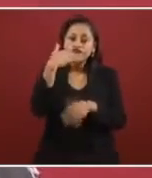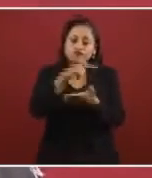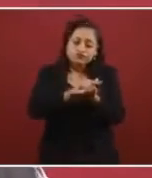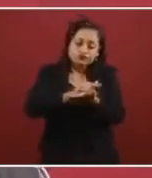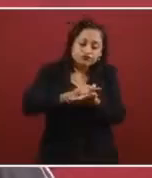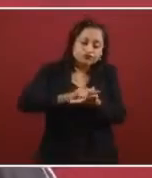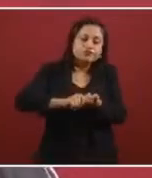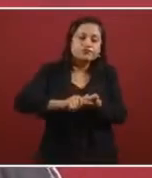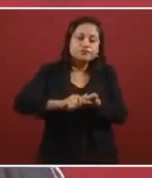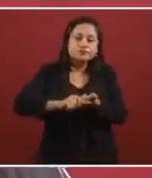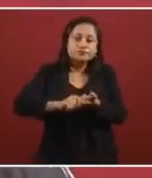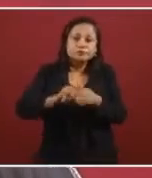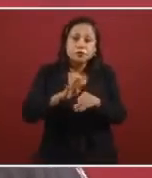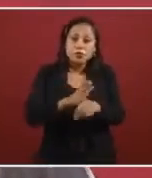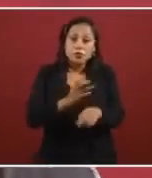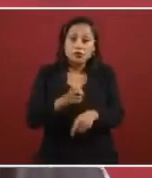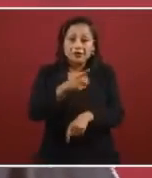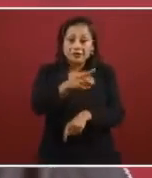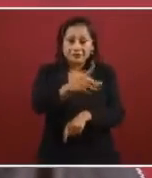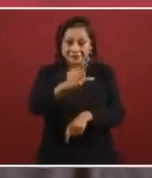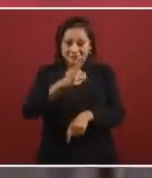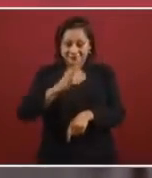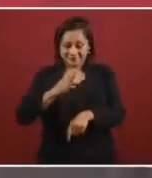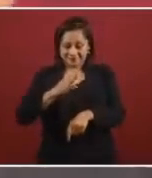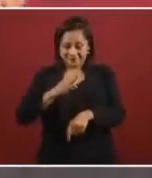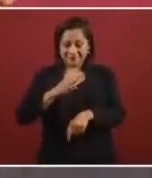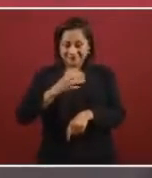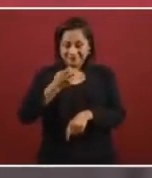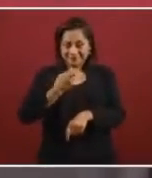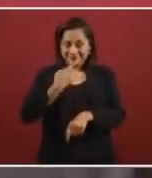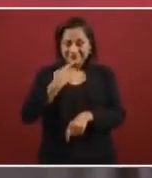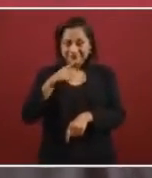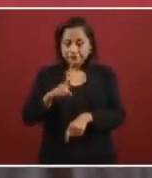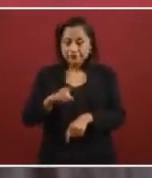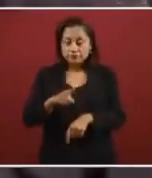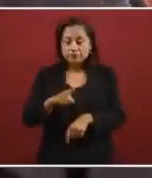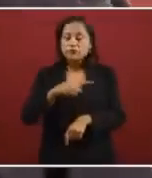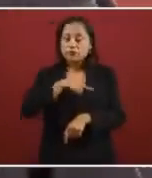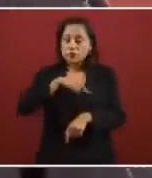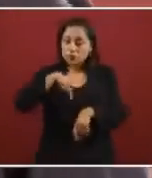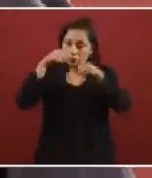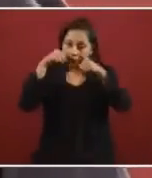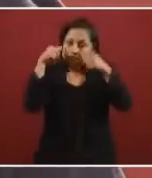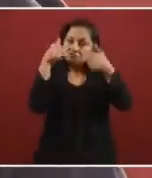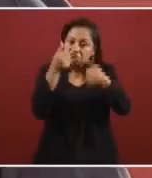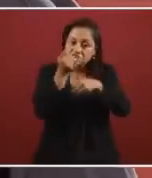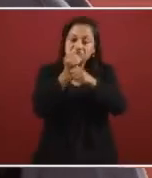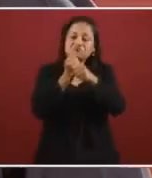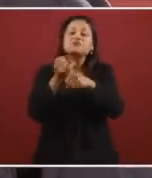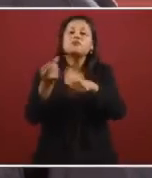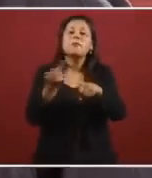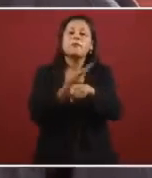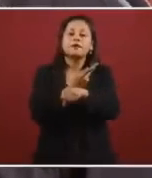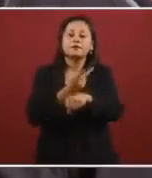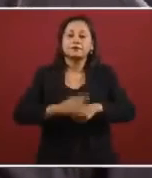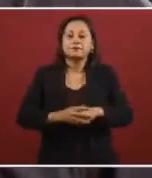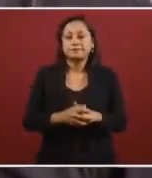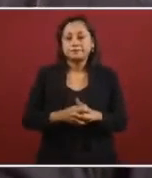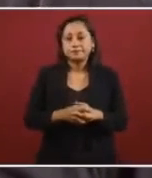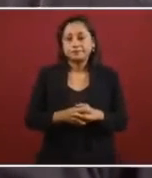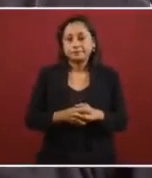So, yes, your first part announcement will be attended to. And